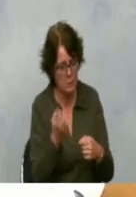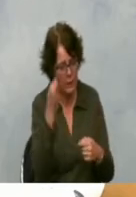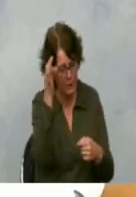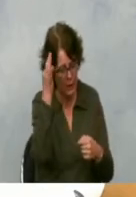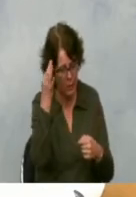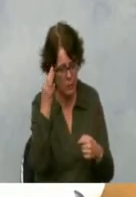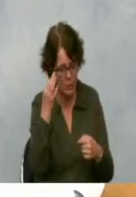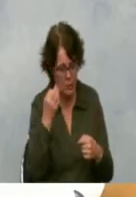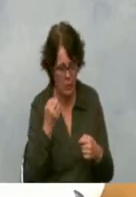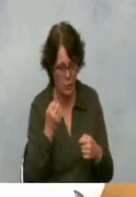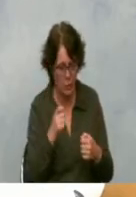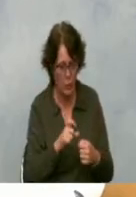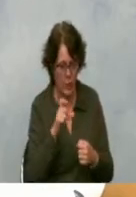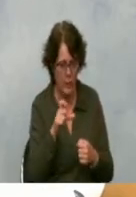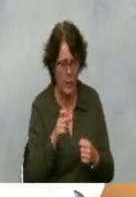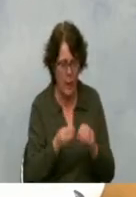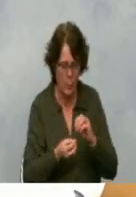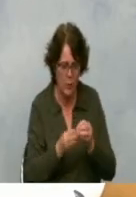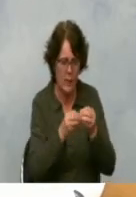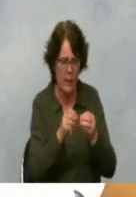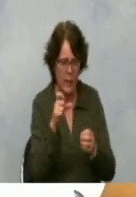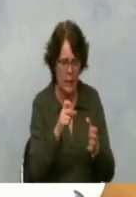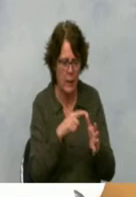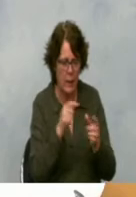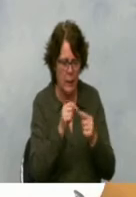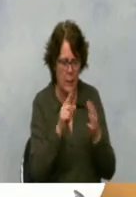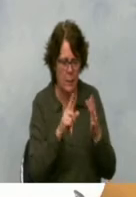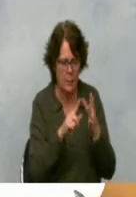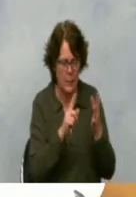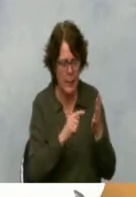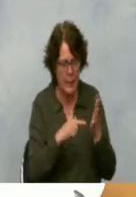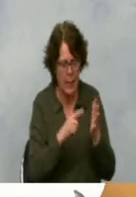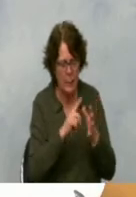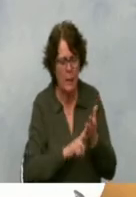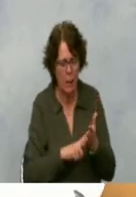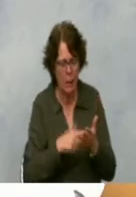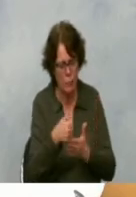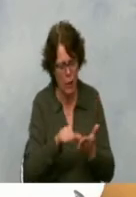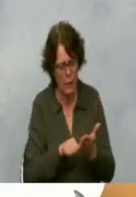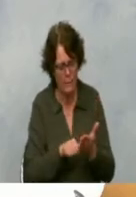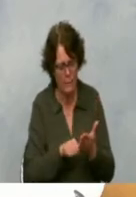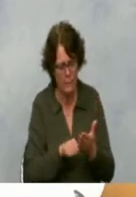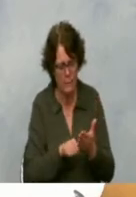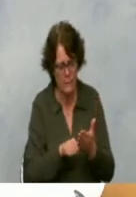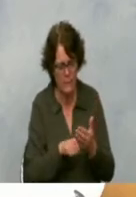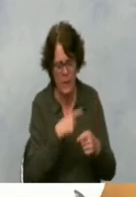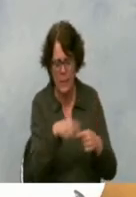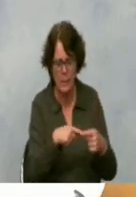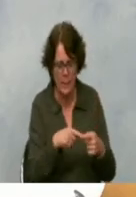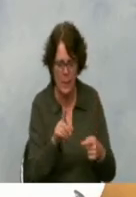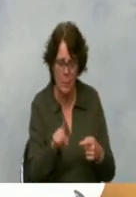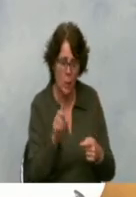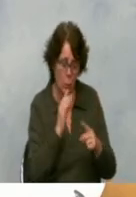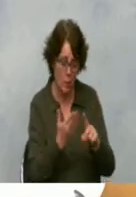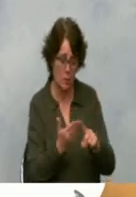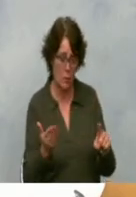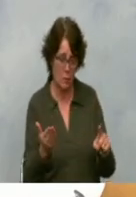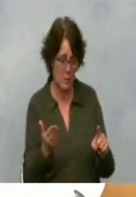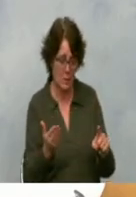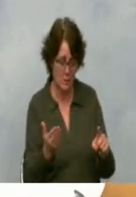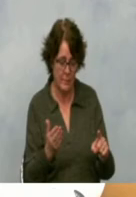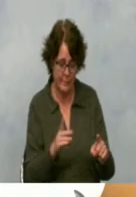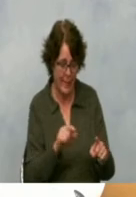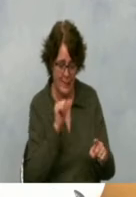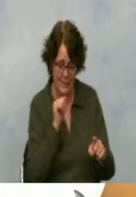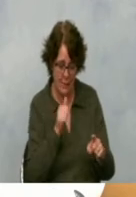together a capital programme for next year. Right, what you'll have noticed is it's not a capital programme for next year. I would expect